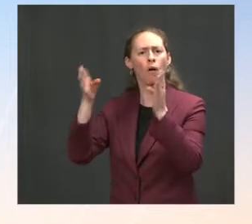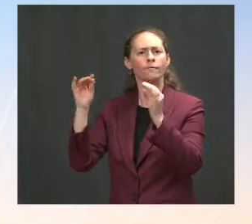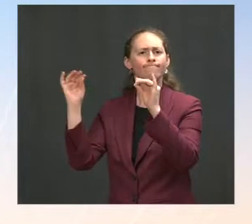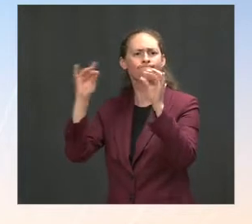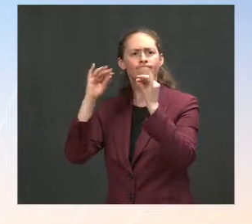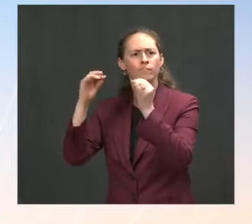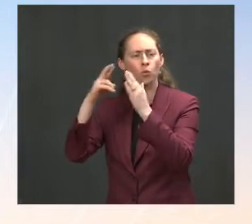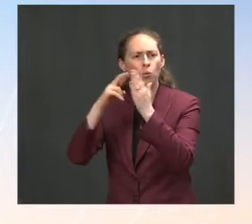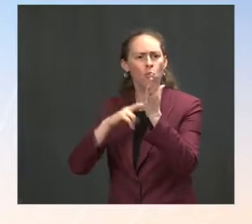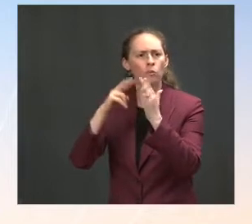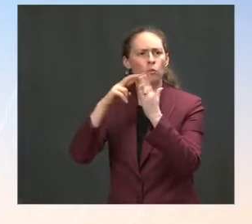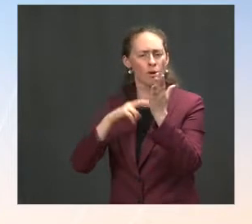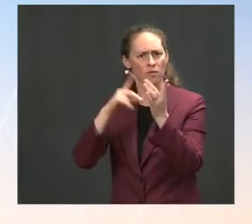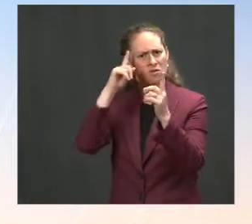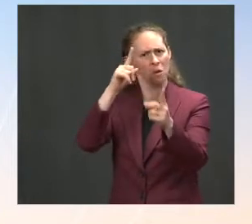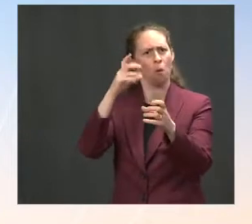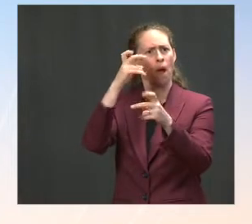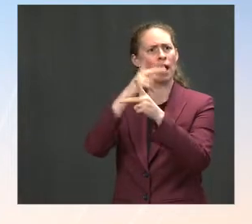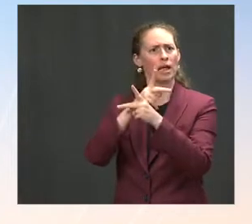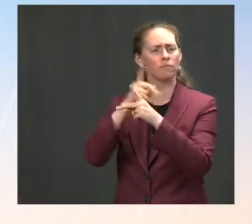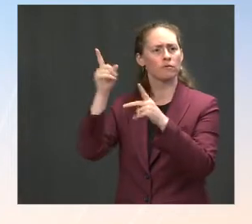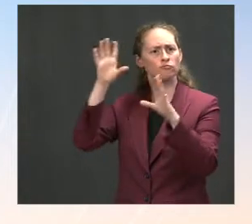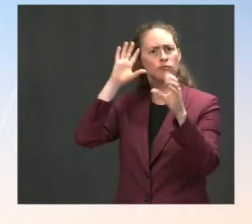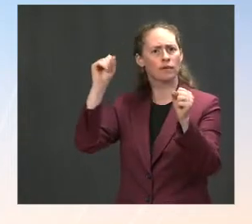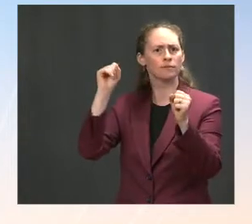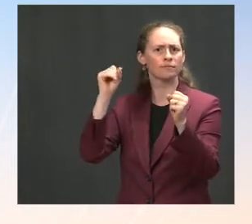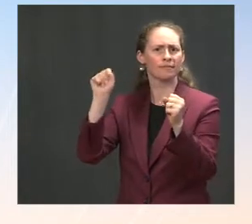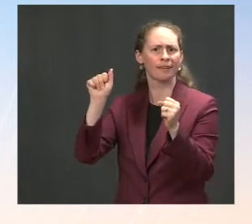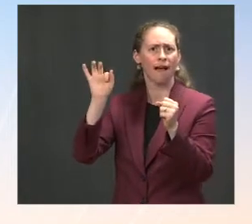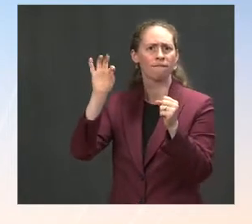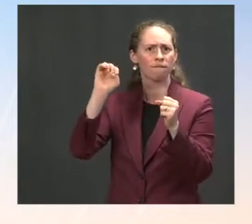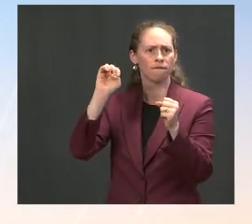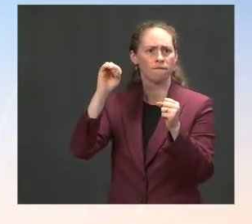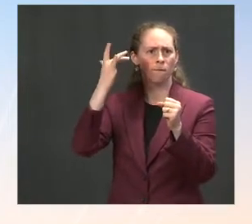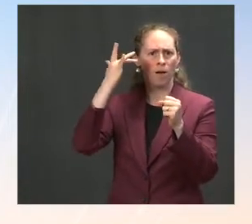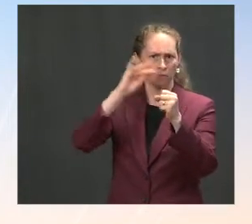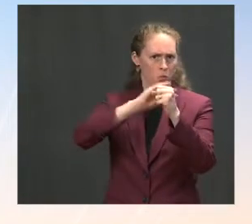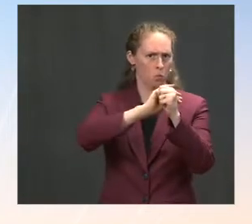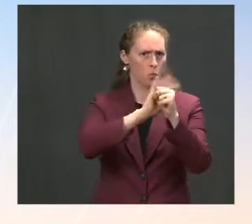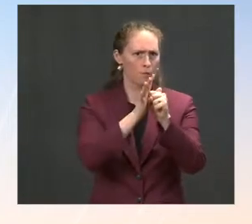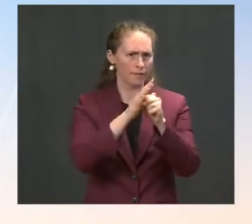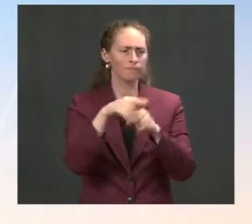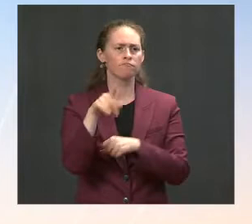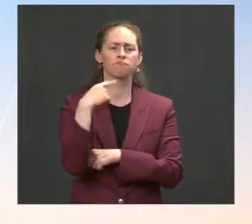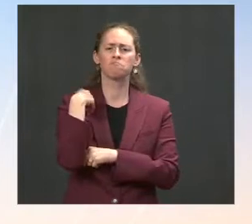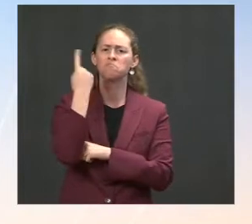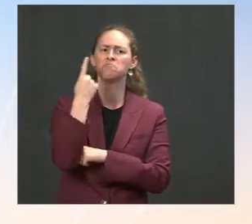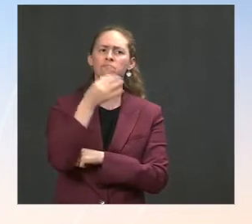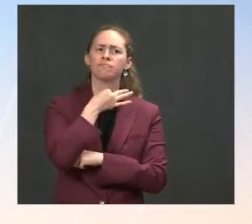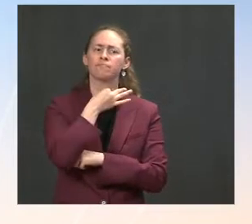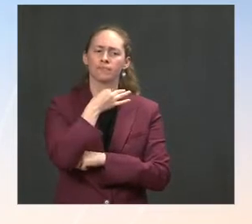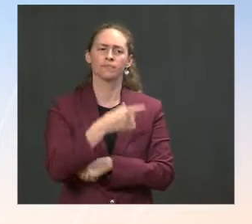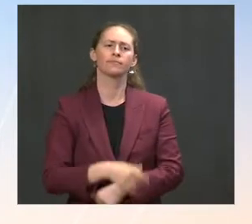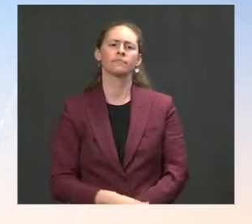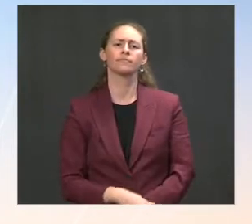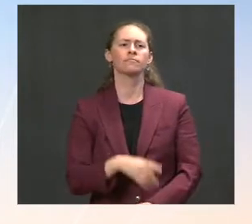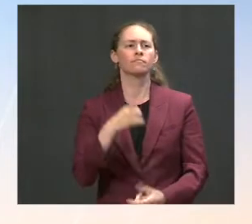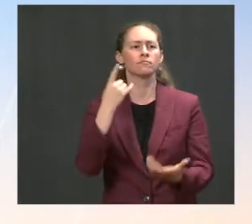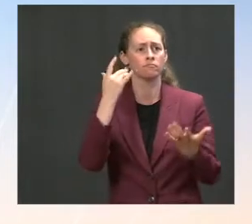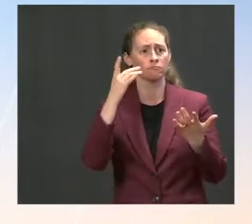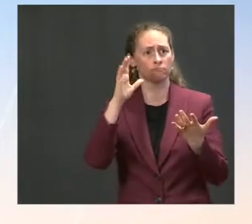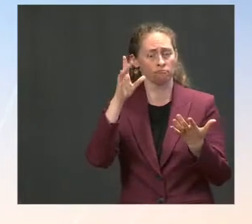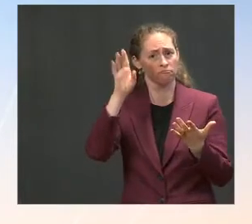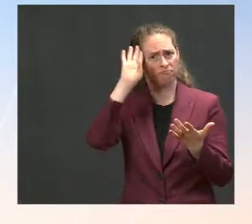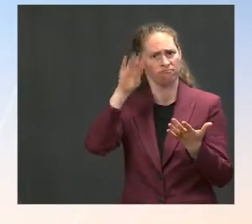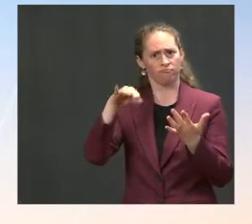safety with COVID-19. But we've seen over the last few weeks, the president has been traveling the country quite a bit. He's